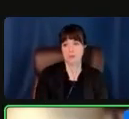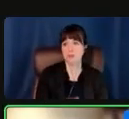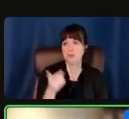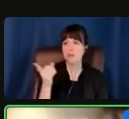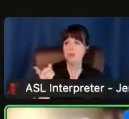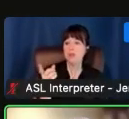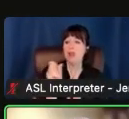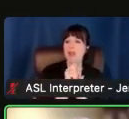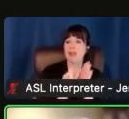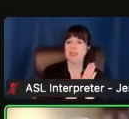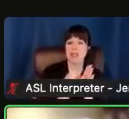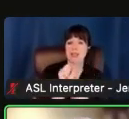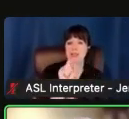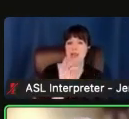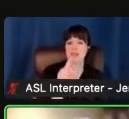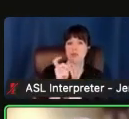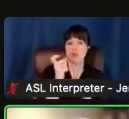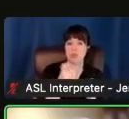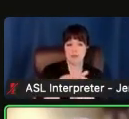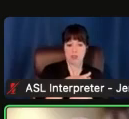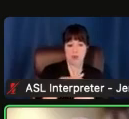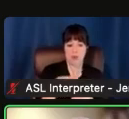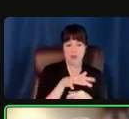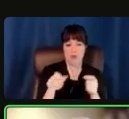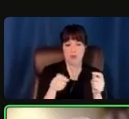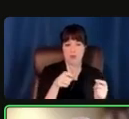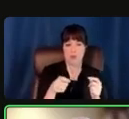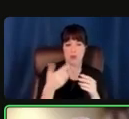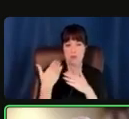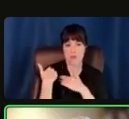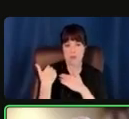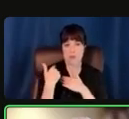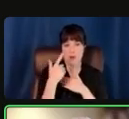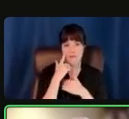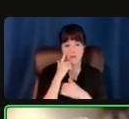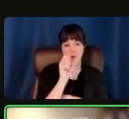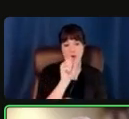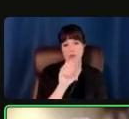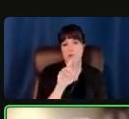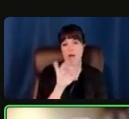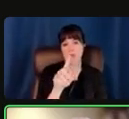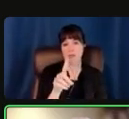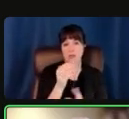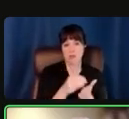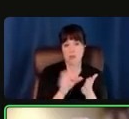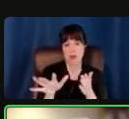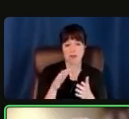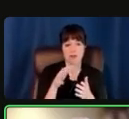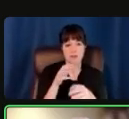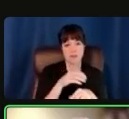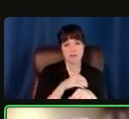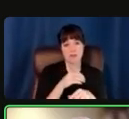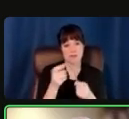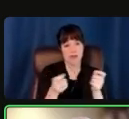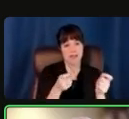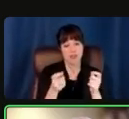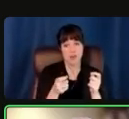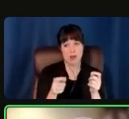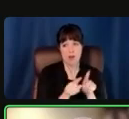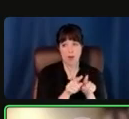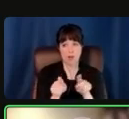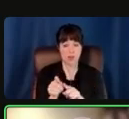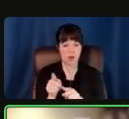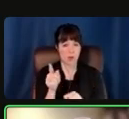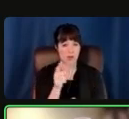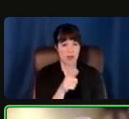2023. State statute gives local jurisdictions the primary responsibility for solid waste management. Additionally, we find that legislative intent